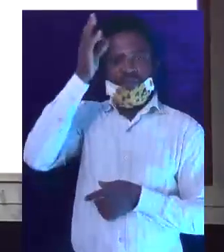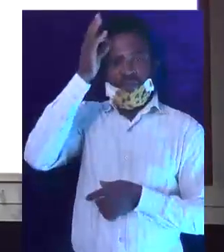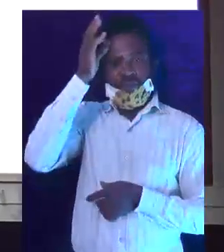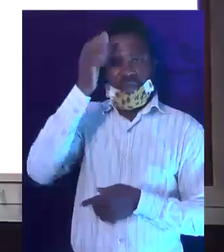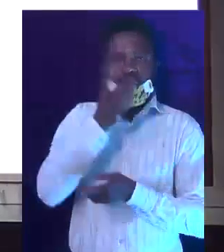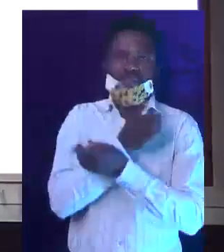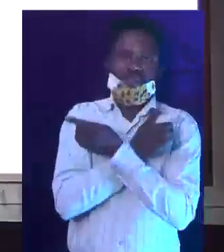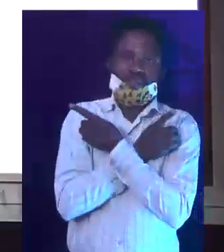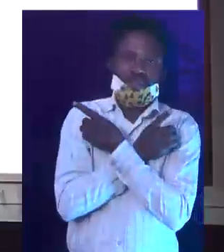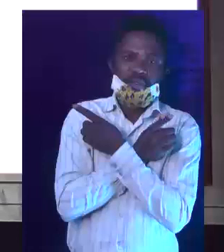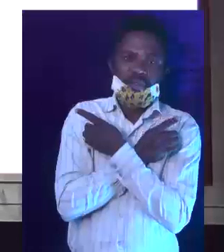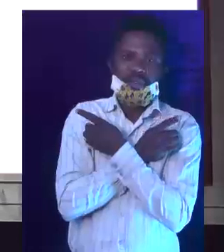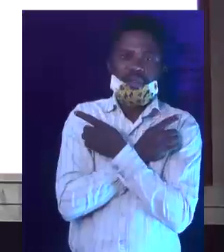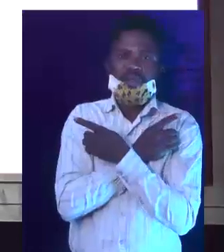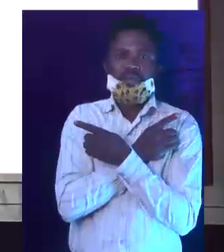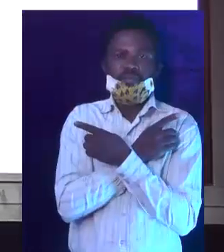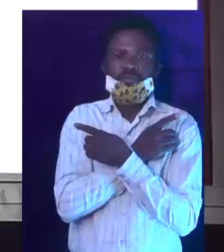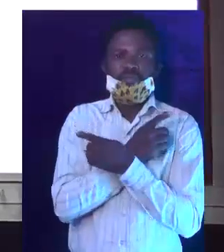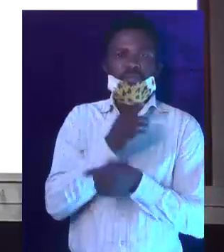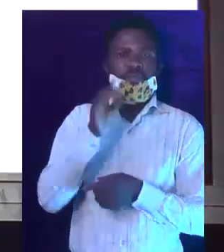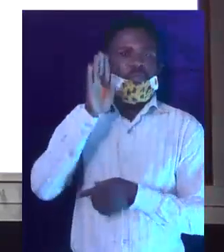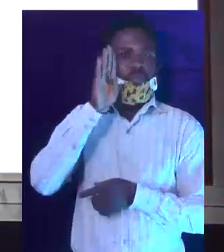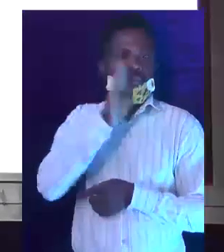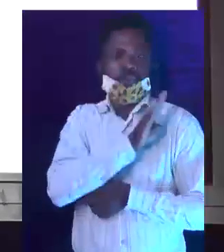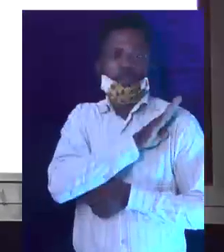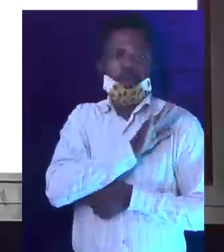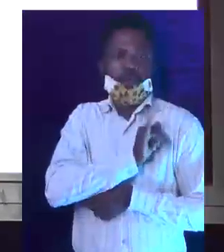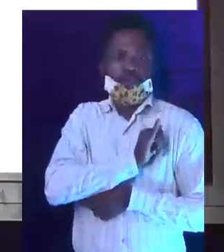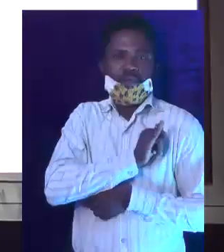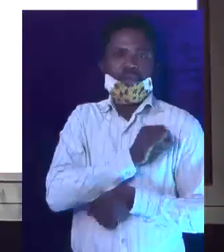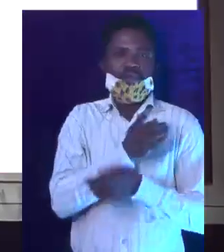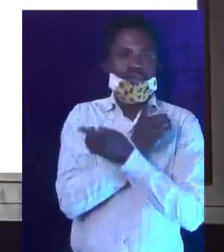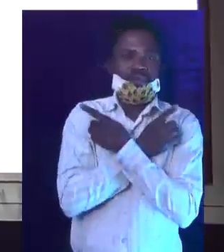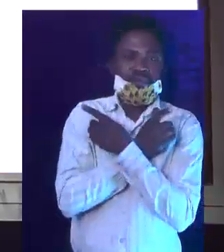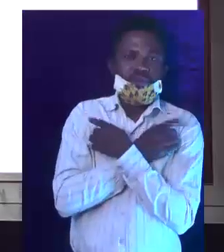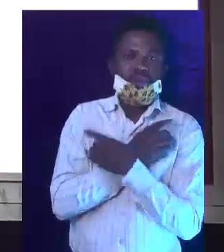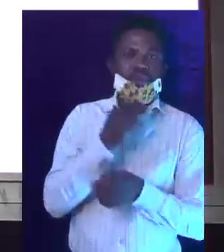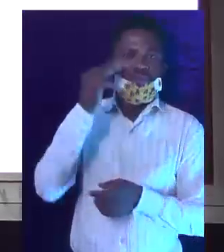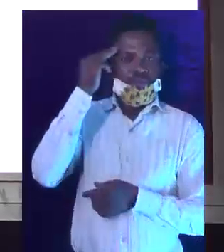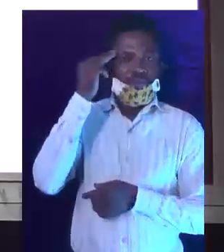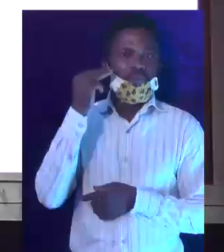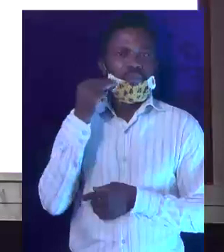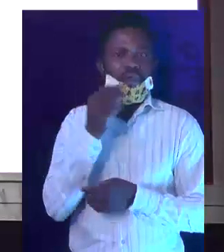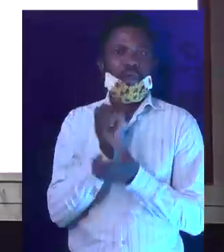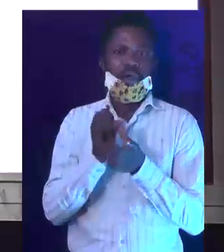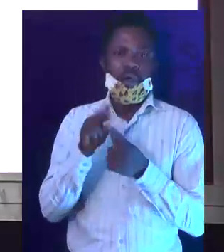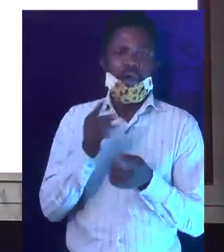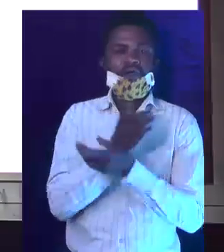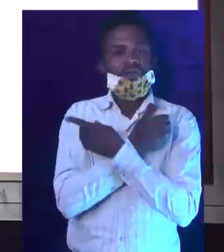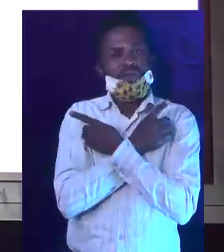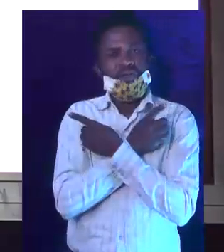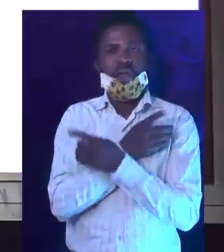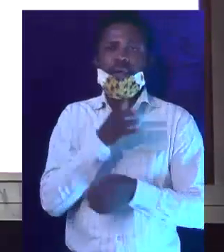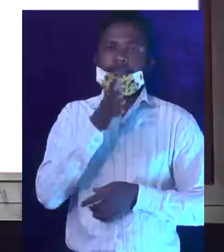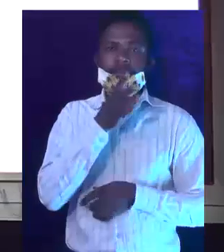F. Dear Bayo, dear Sister Morenike, dear Mother. If